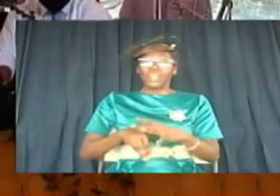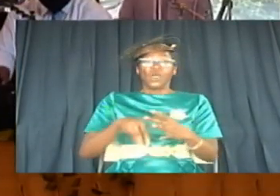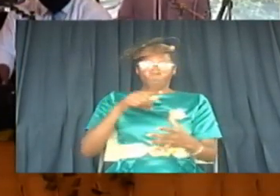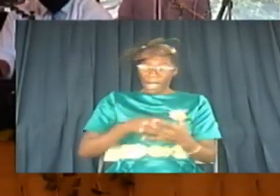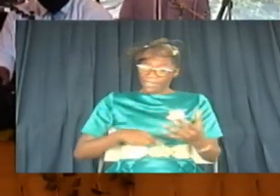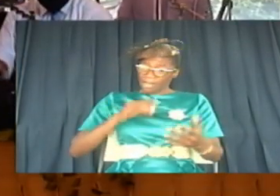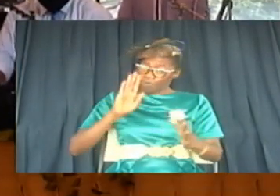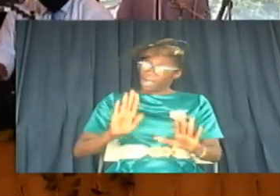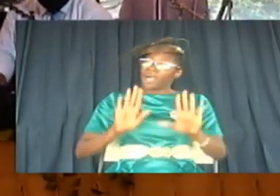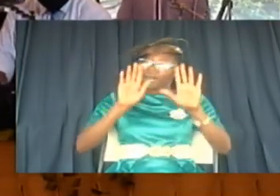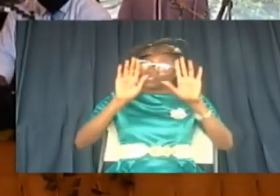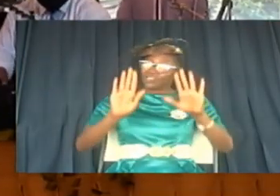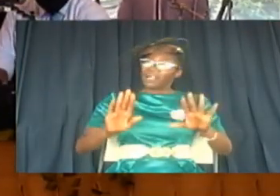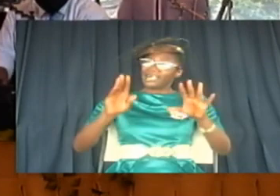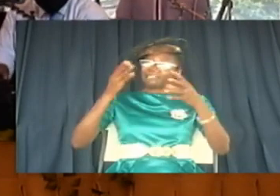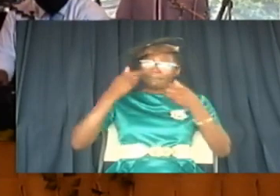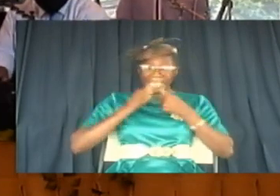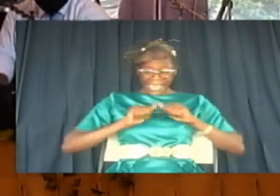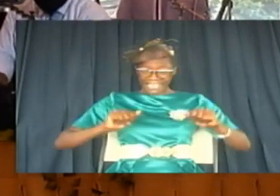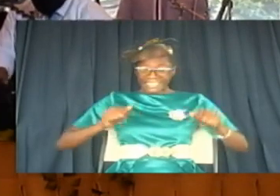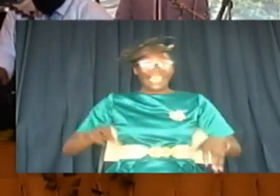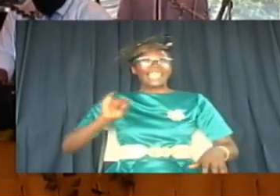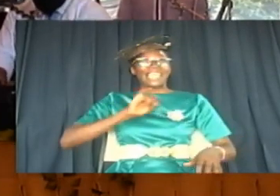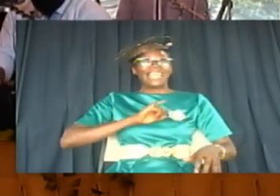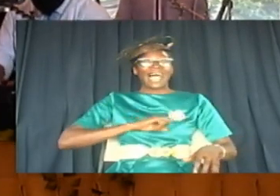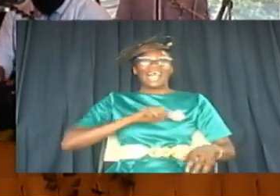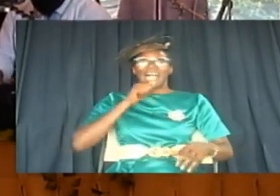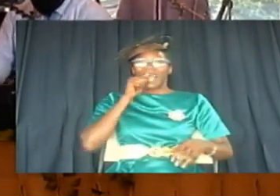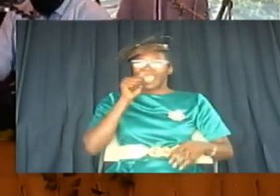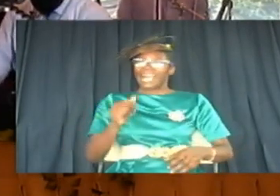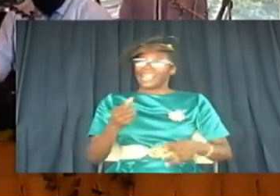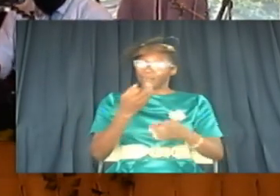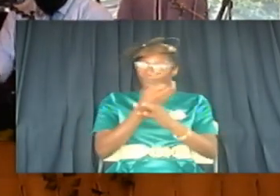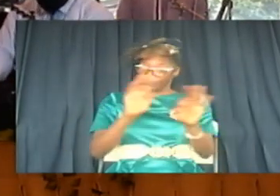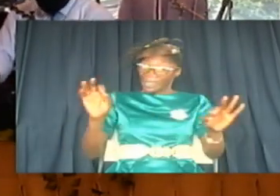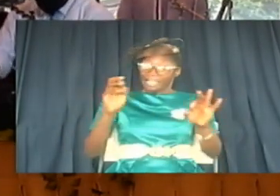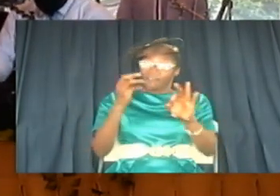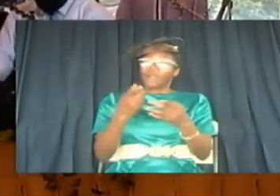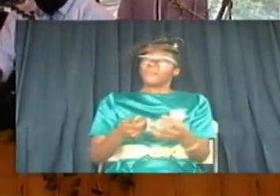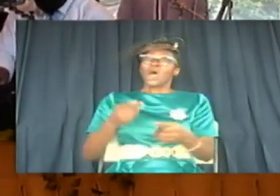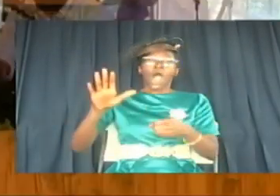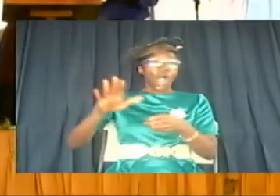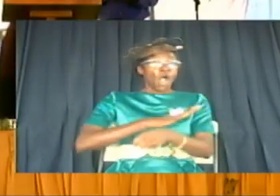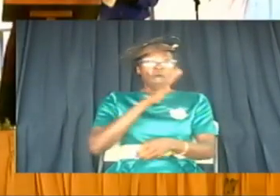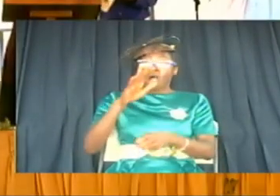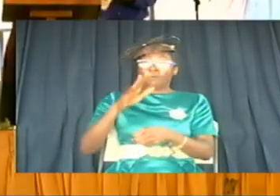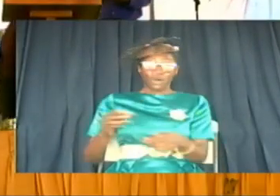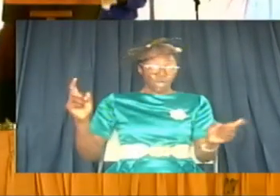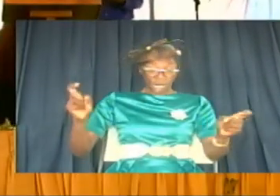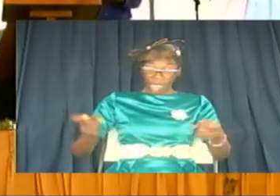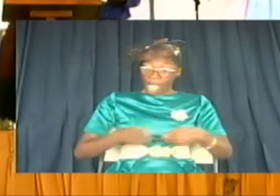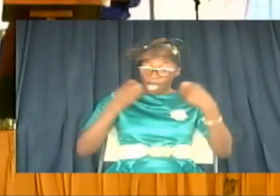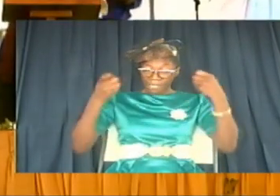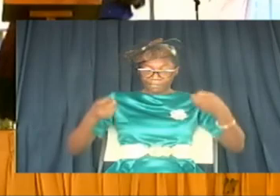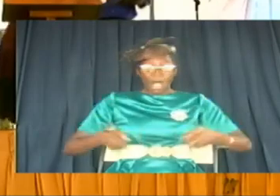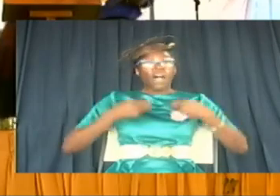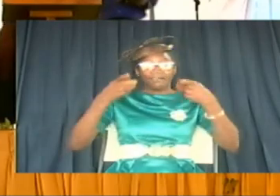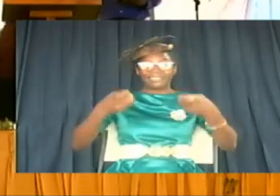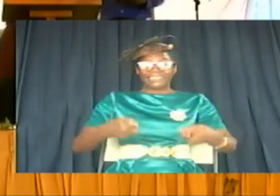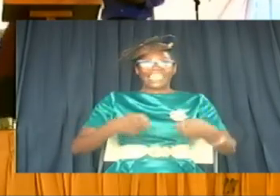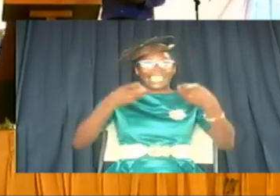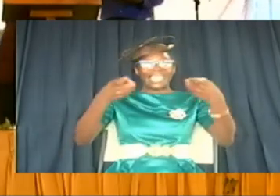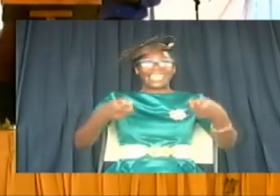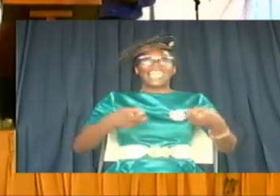within. What a wondrous blessing I am saved from the awful God